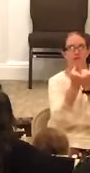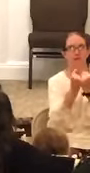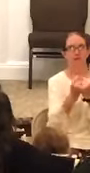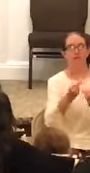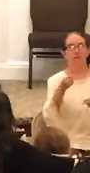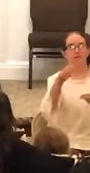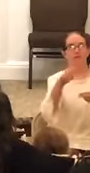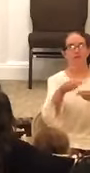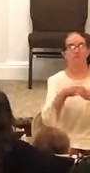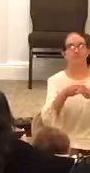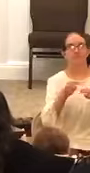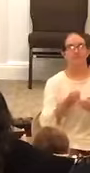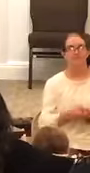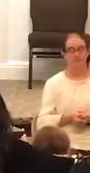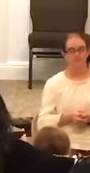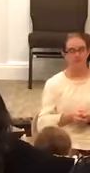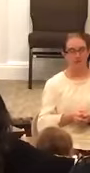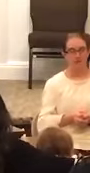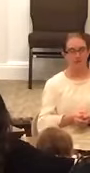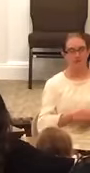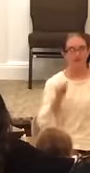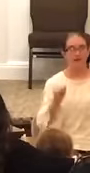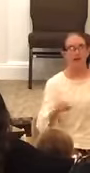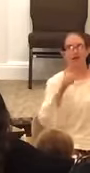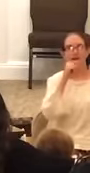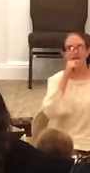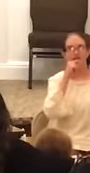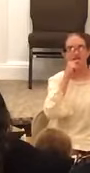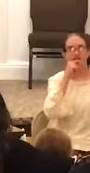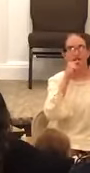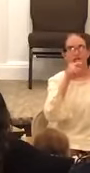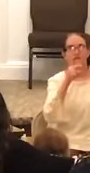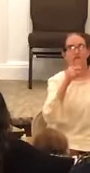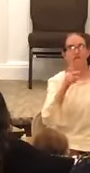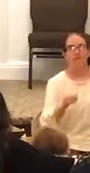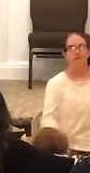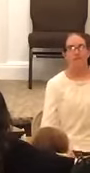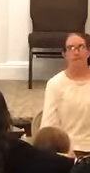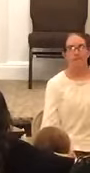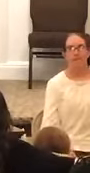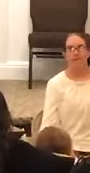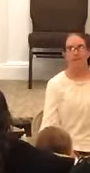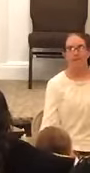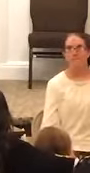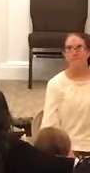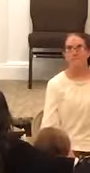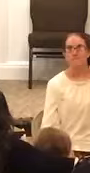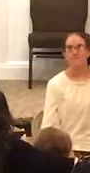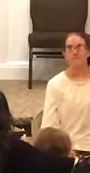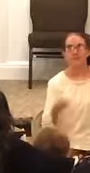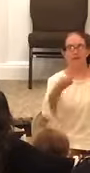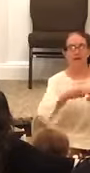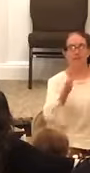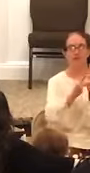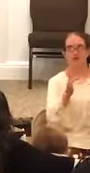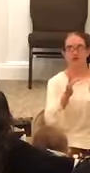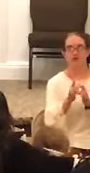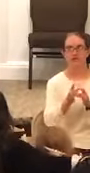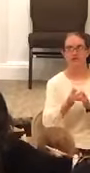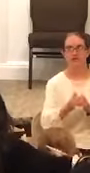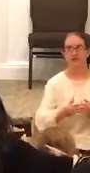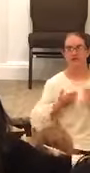his brand. But can I tell you, whoo, hallelujah, that when the name of